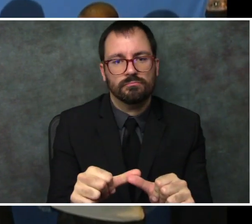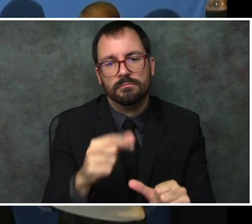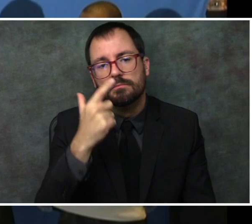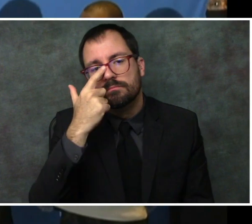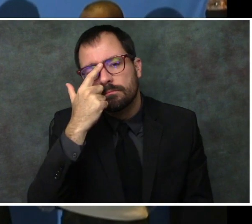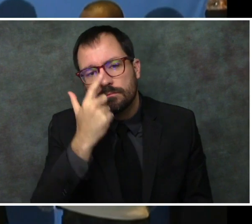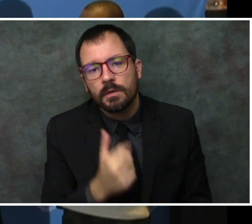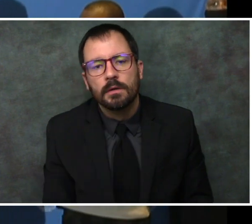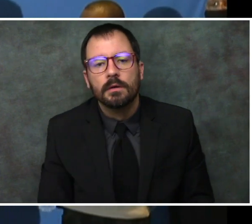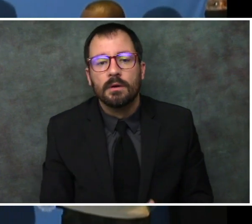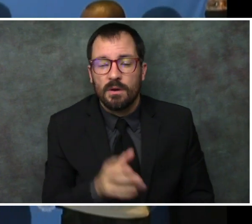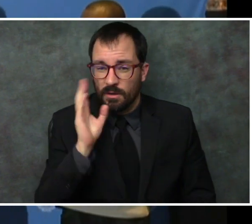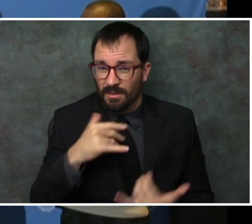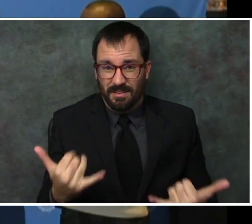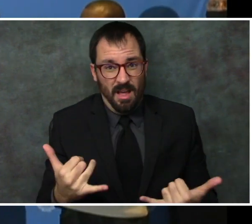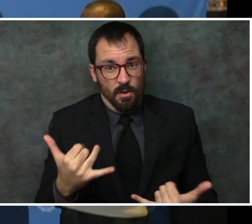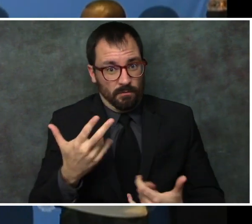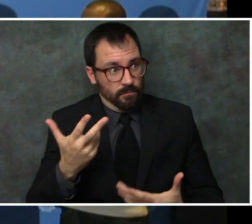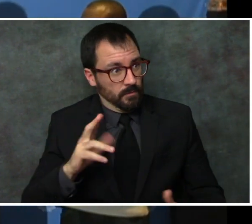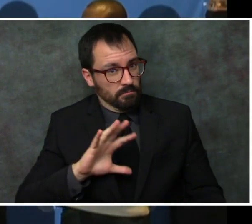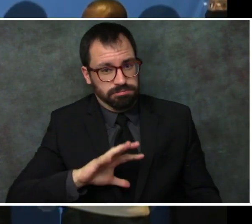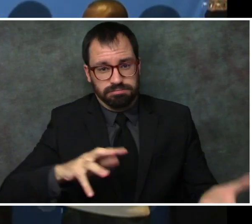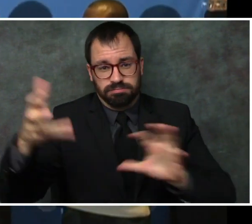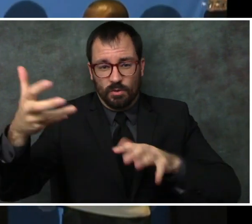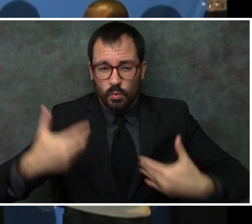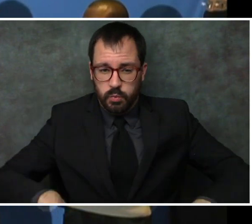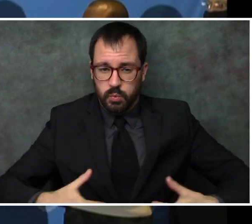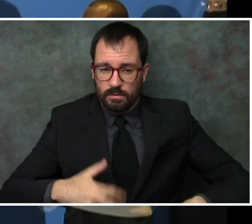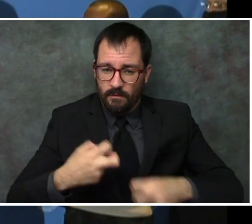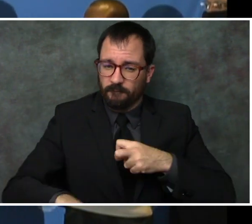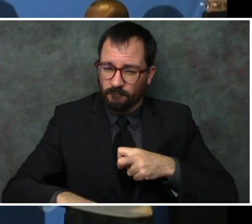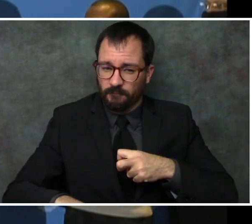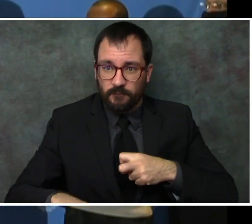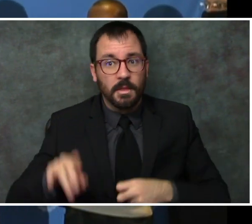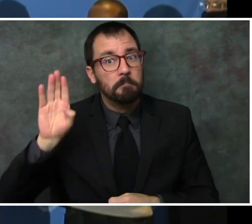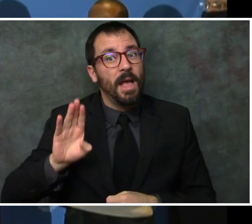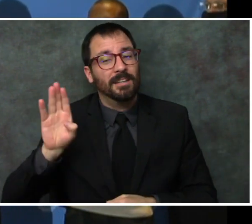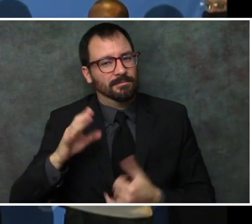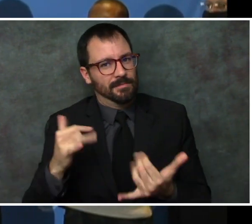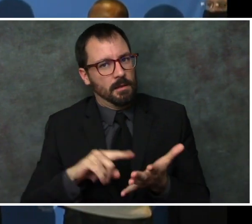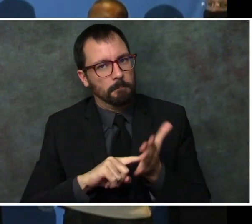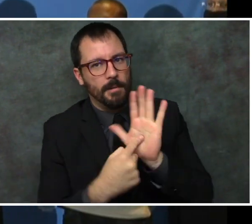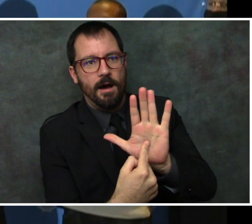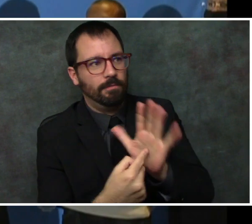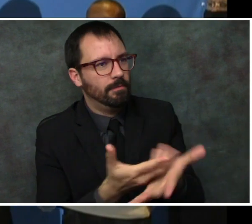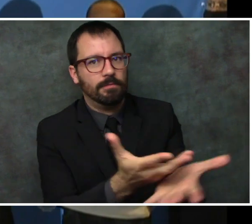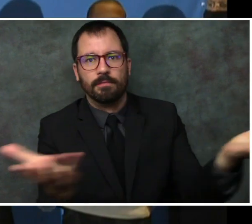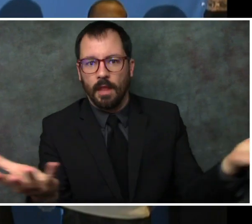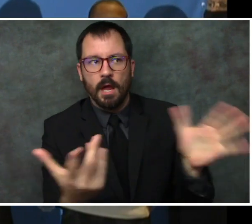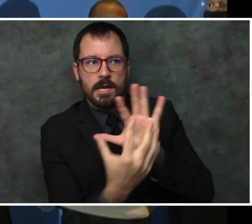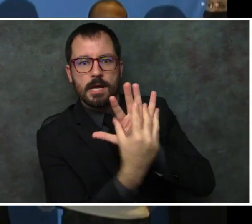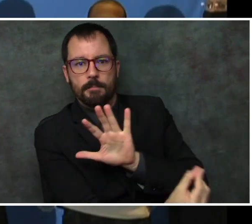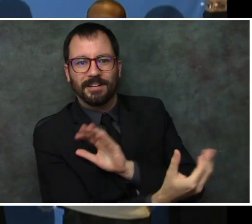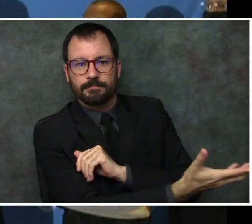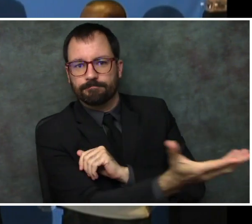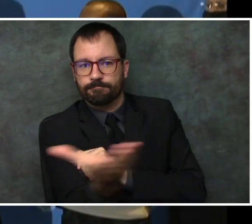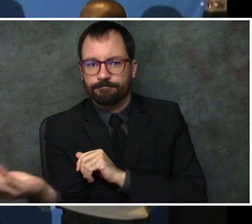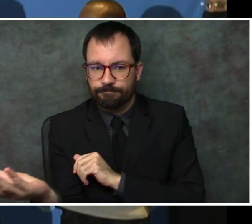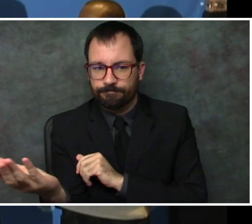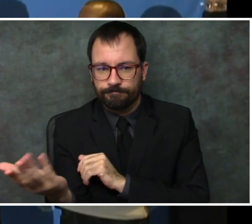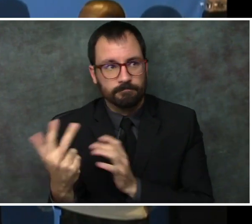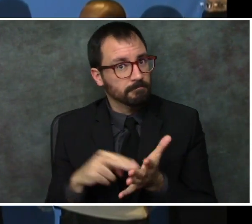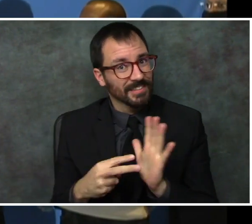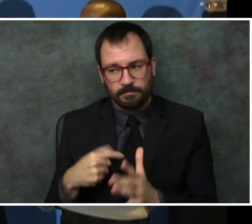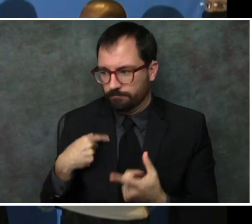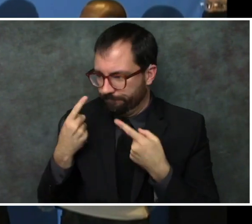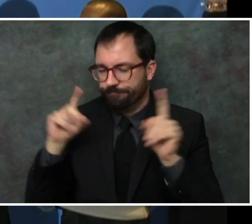model of how to come together and move forward by achieving racial justice in our country. I want to just take